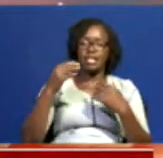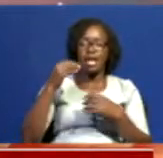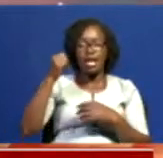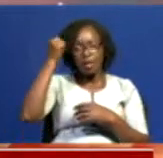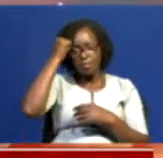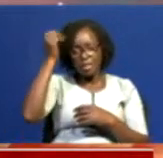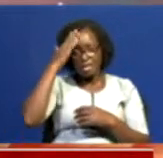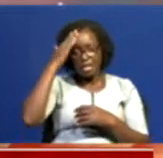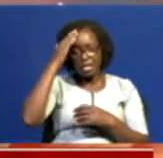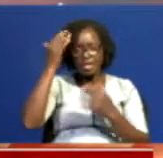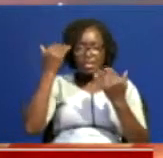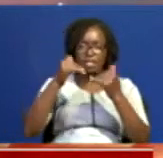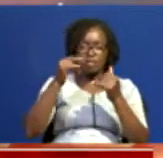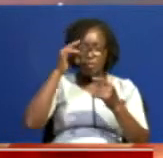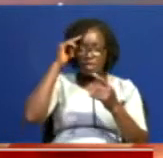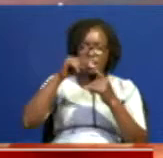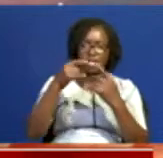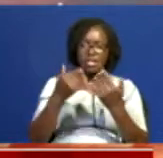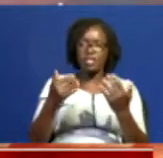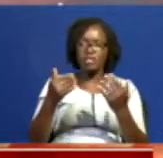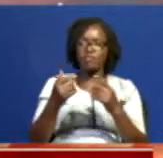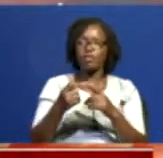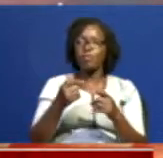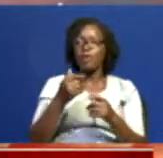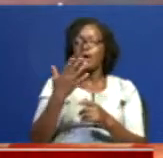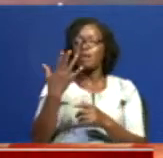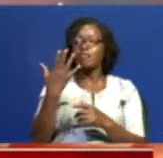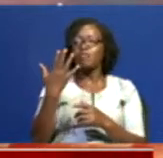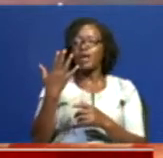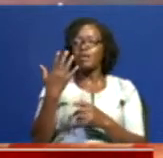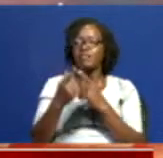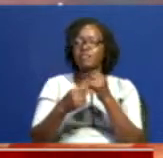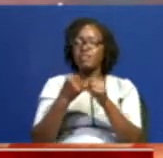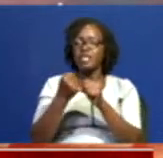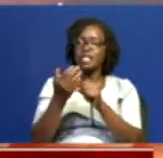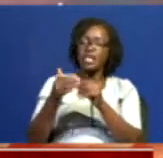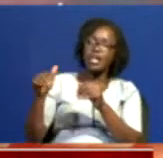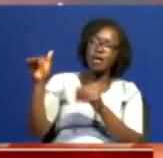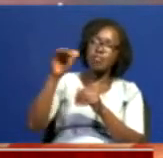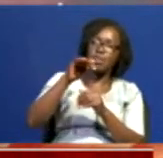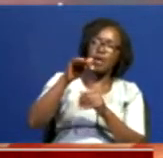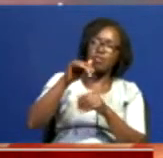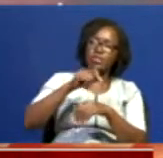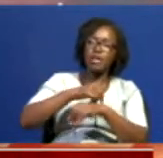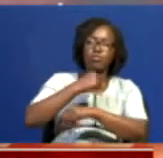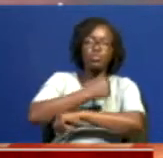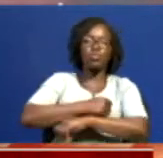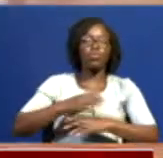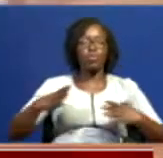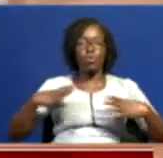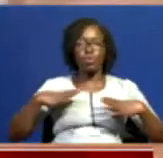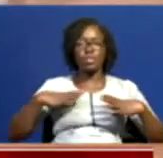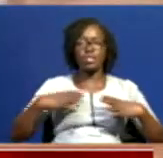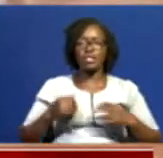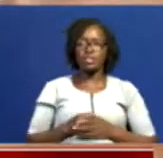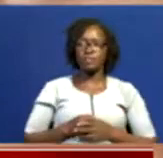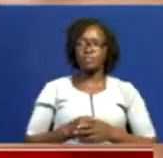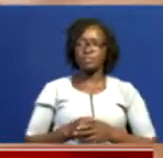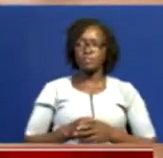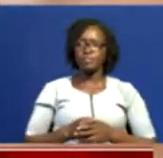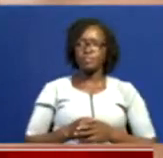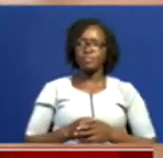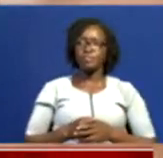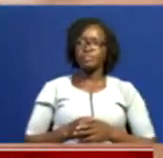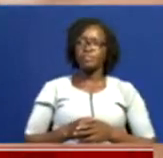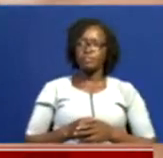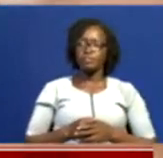Junior Karate Club targets children from the age of 5 years and above will be engaged during the school holidays.